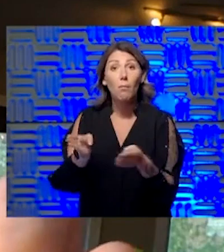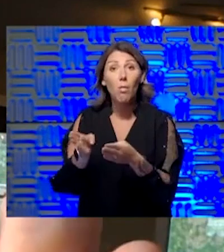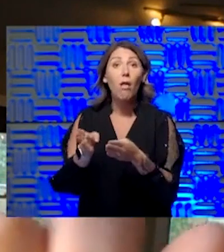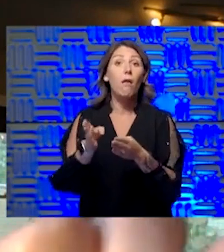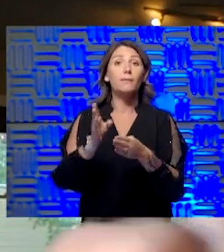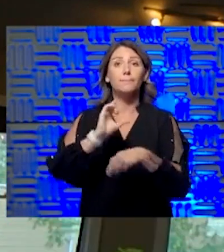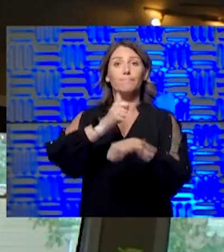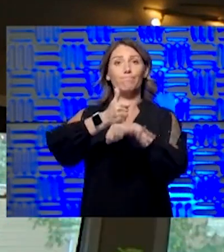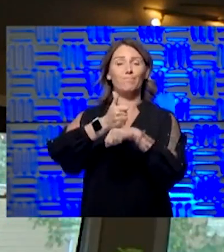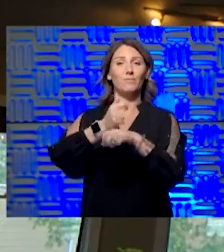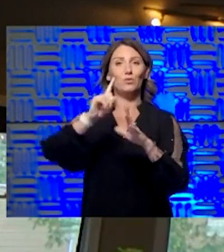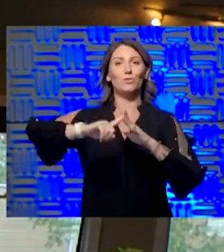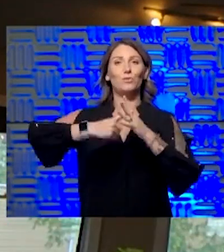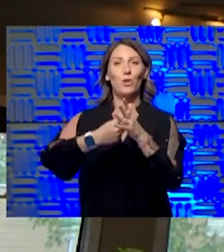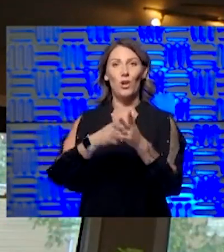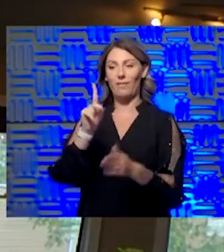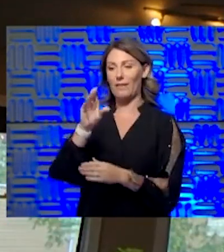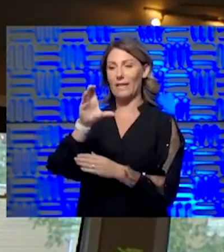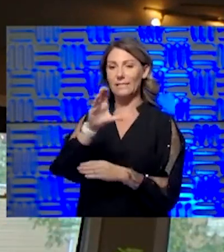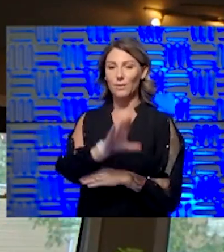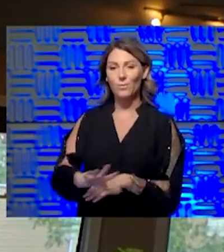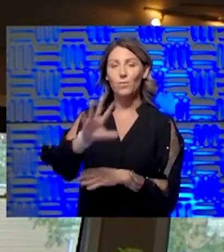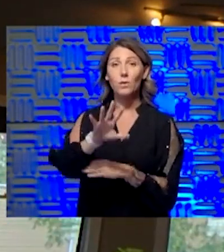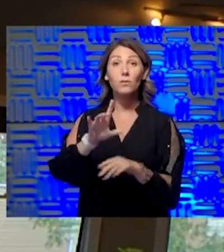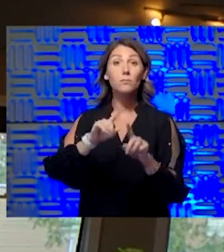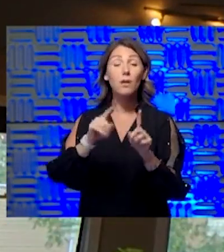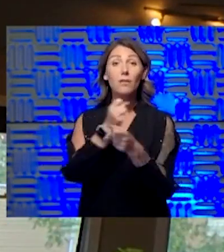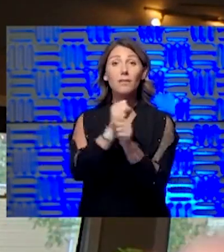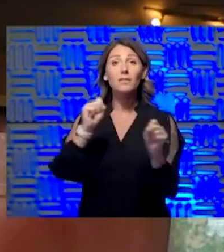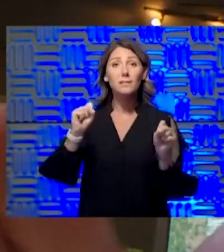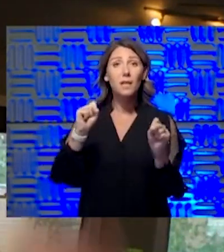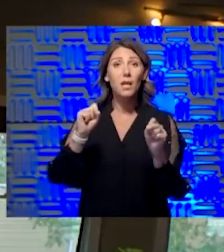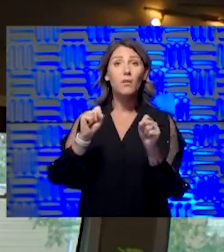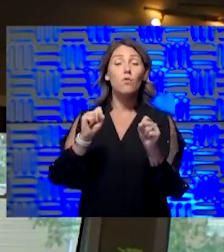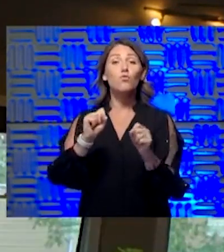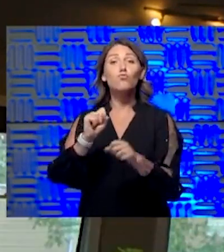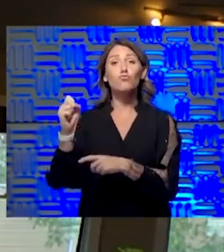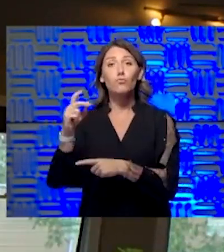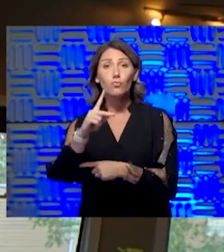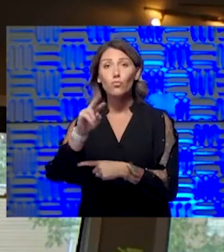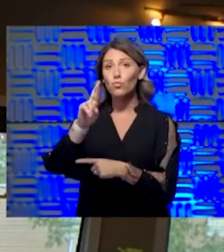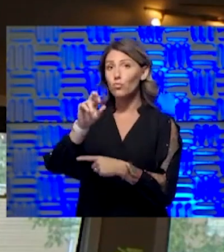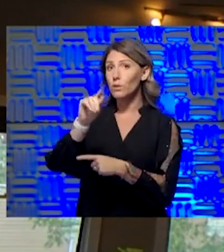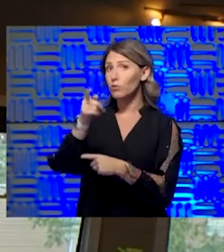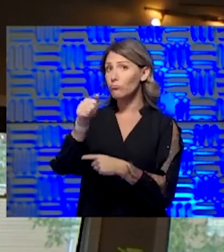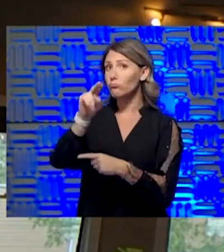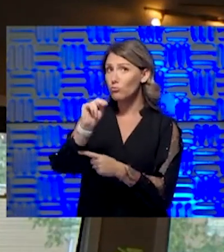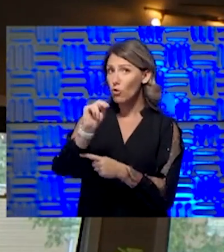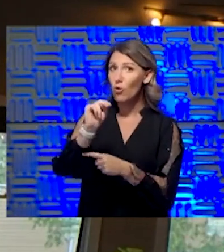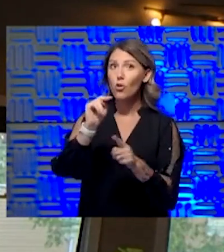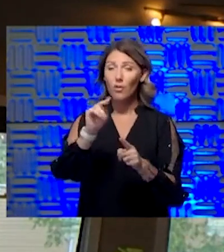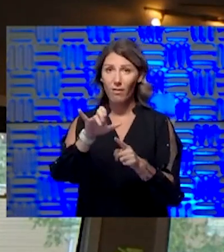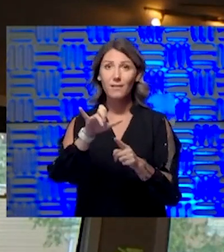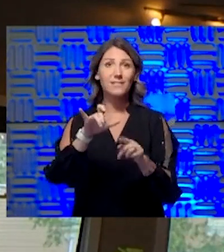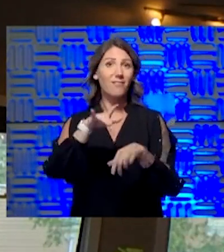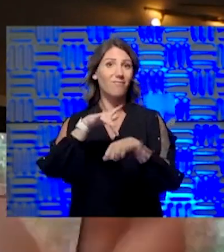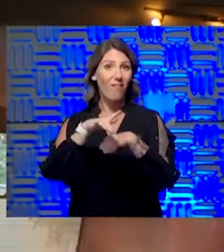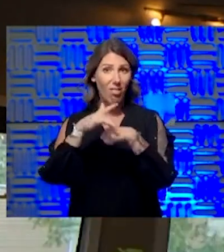region. So that Safe Return KC guide is available on our website, kcchamber.com.